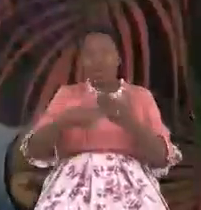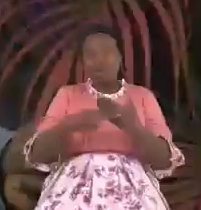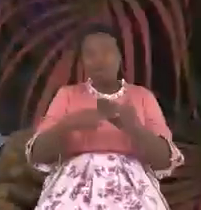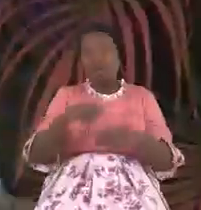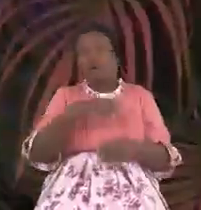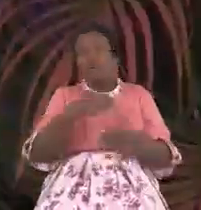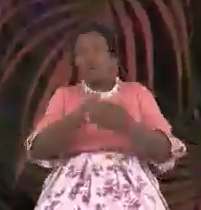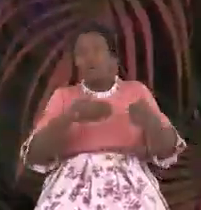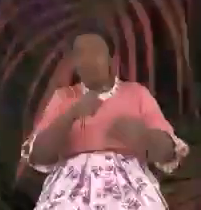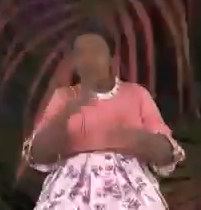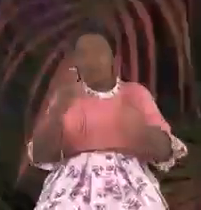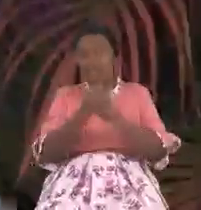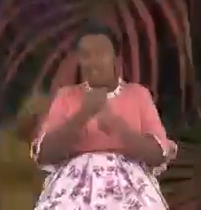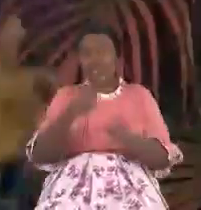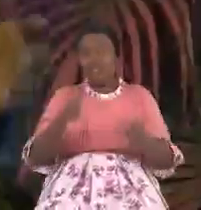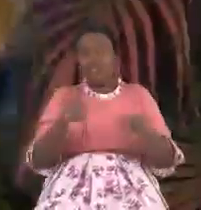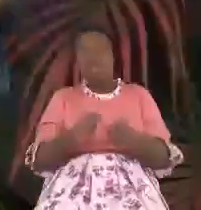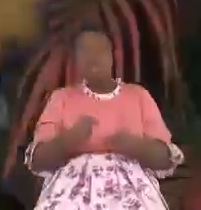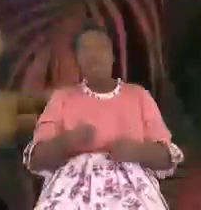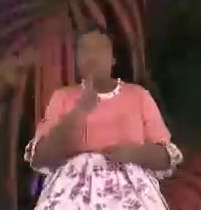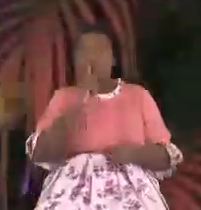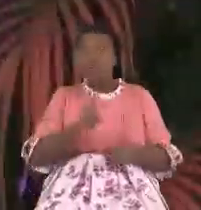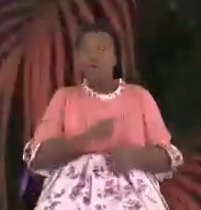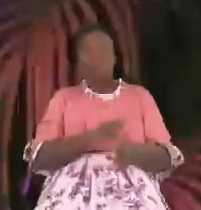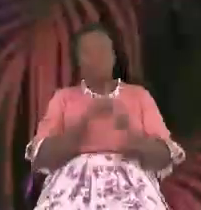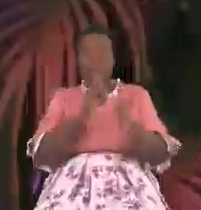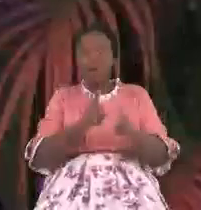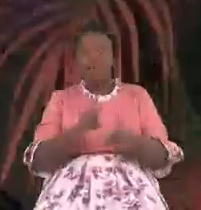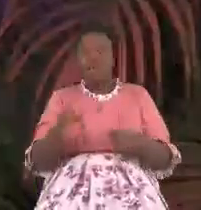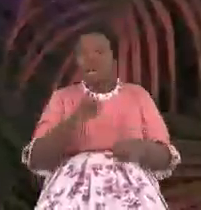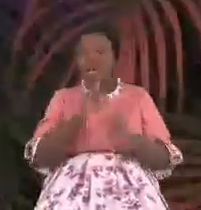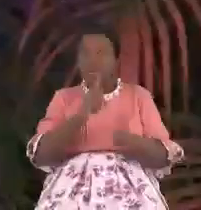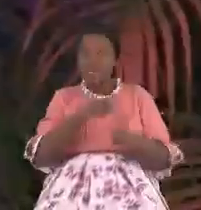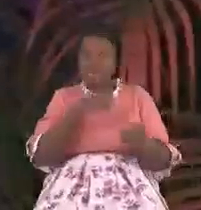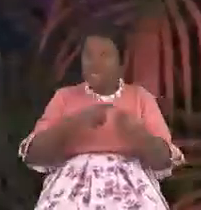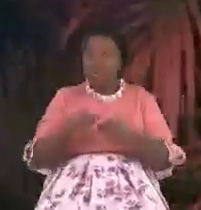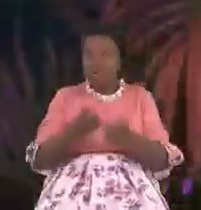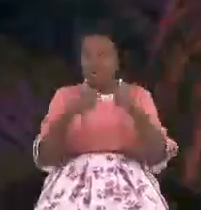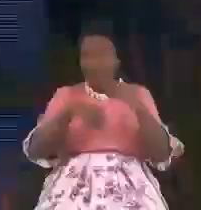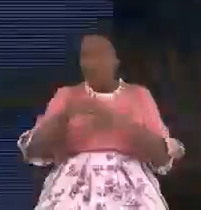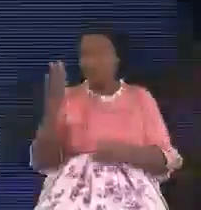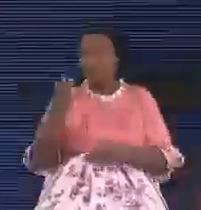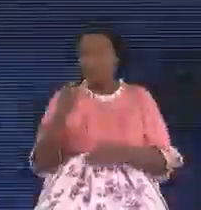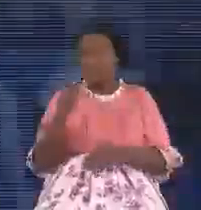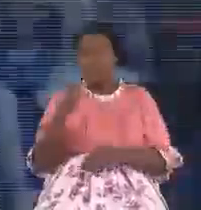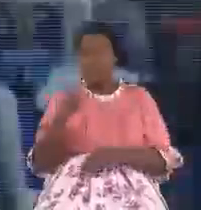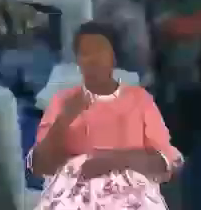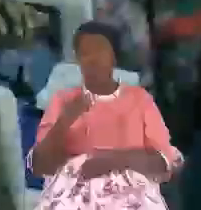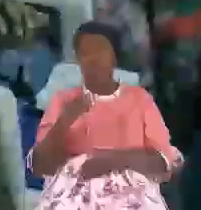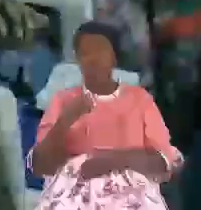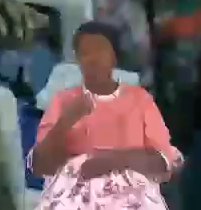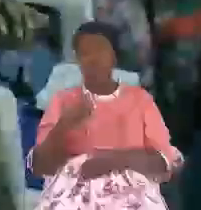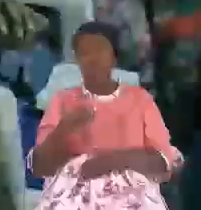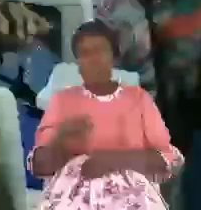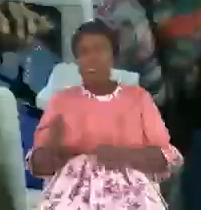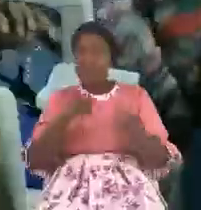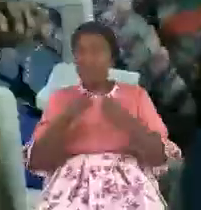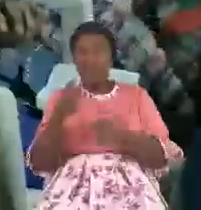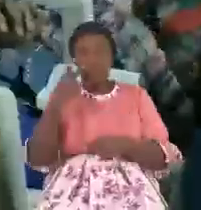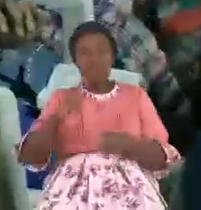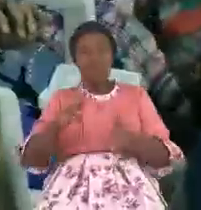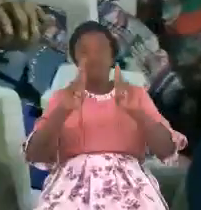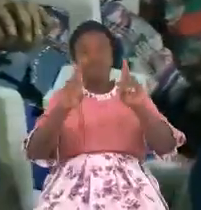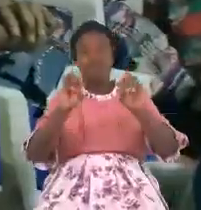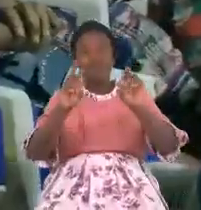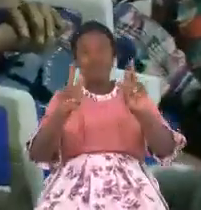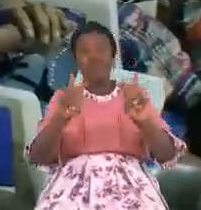you get the reassurance come out look at revelation chapter 18 we're looking at